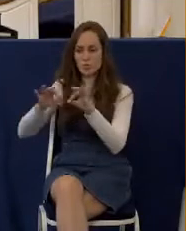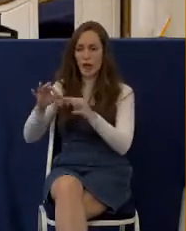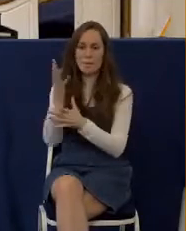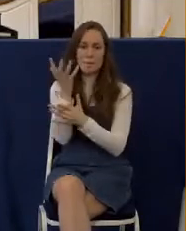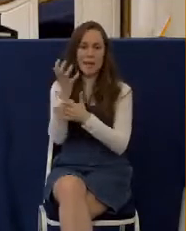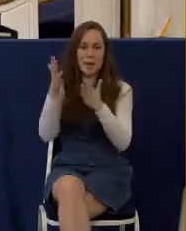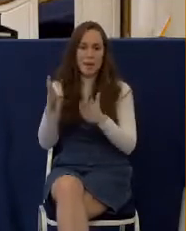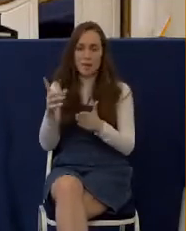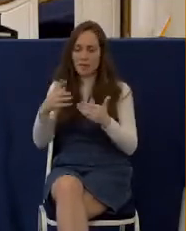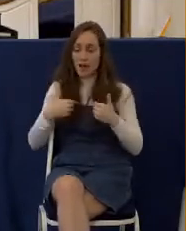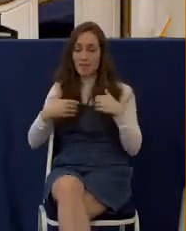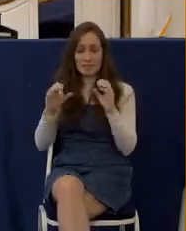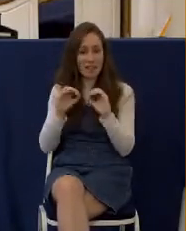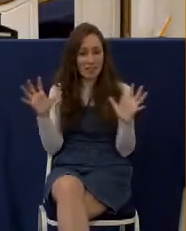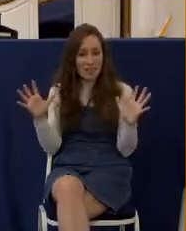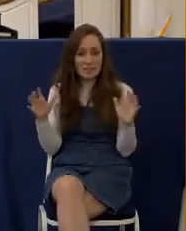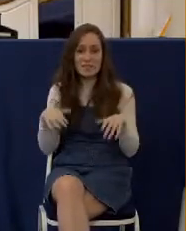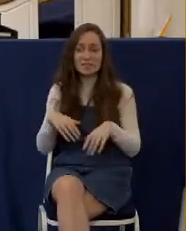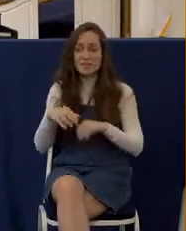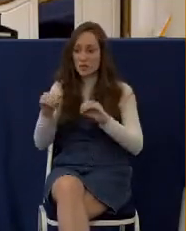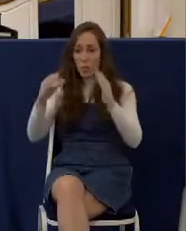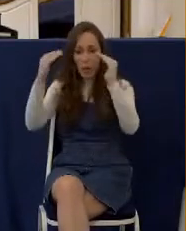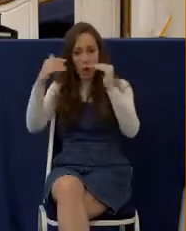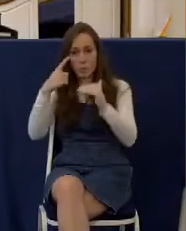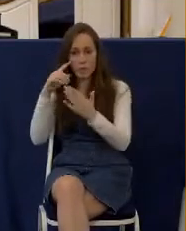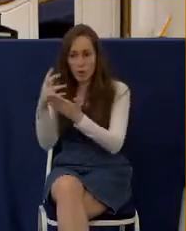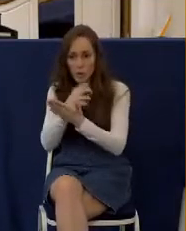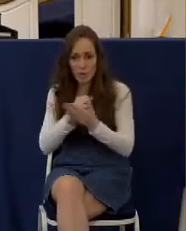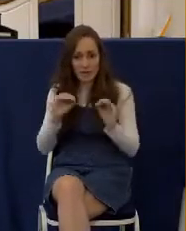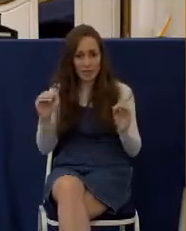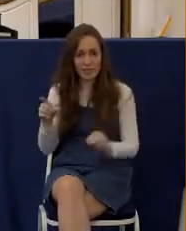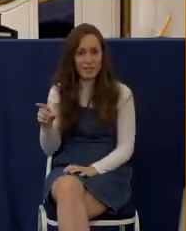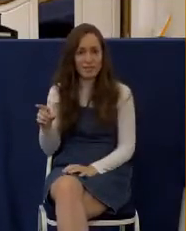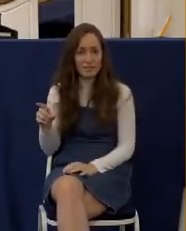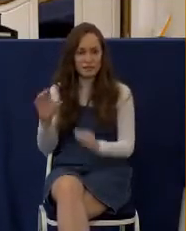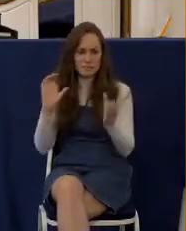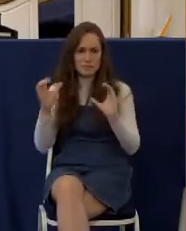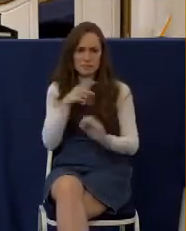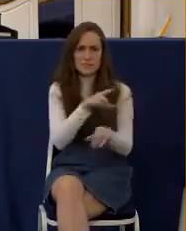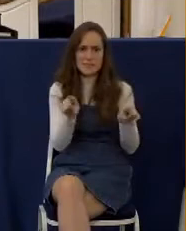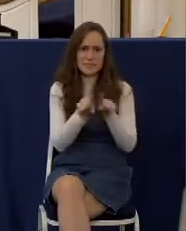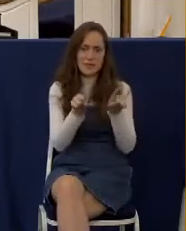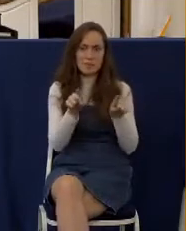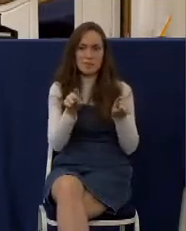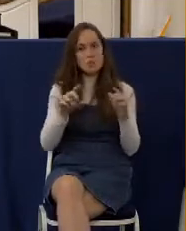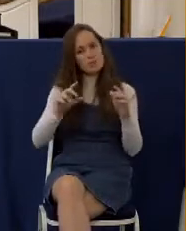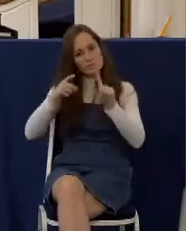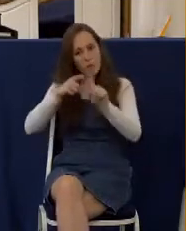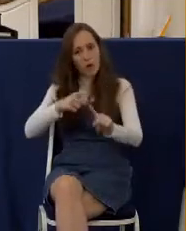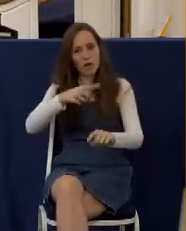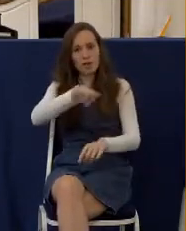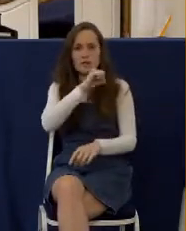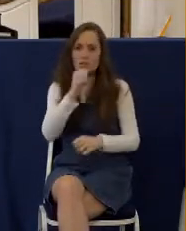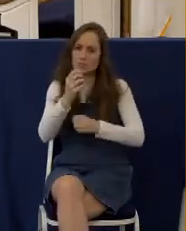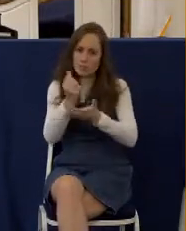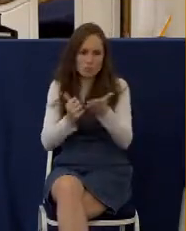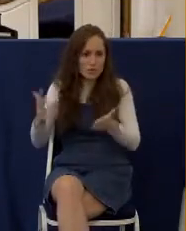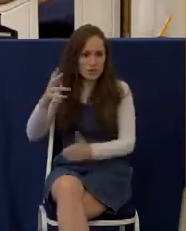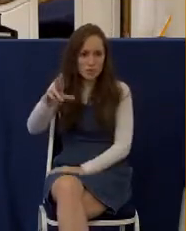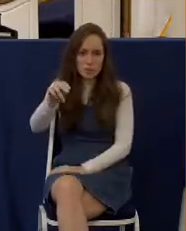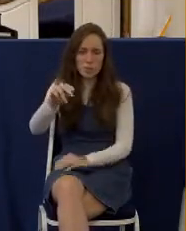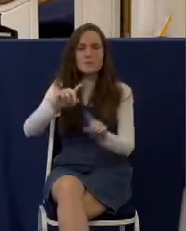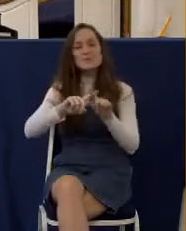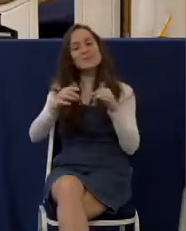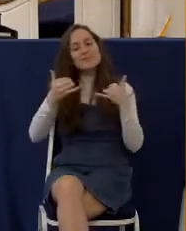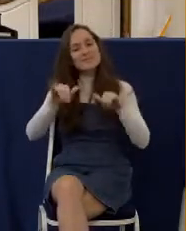nothing, that had no hope of getting anything. I mean, it's not like these folks were really rich, Paul says, but they still,